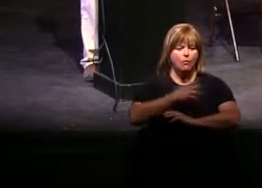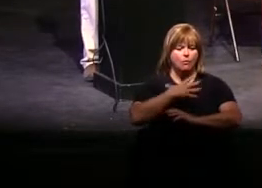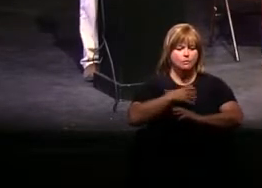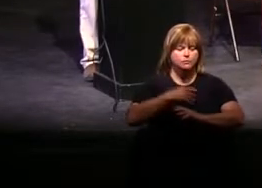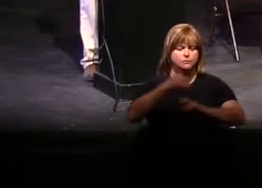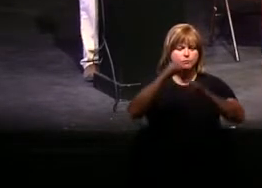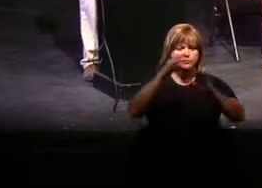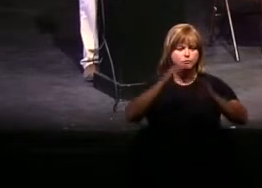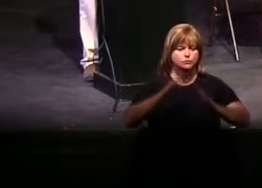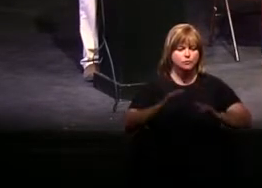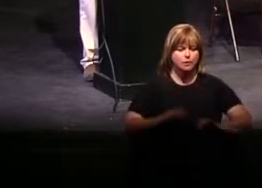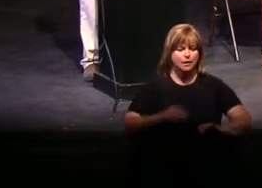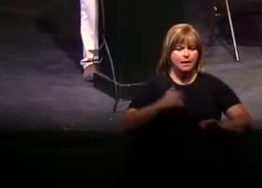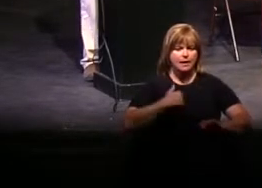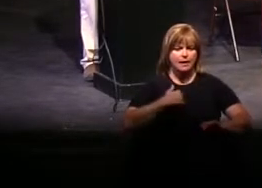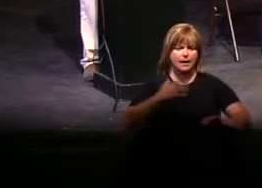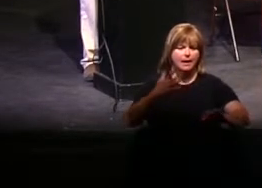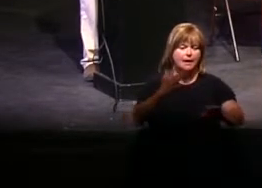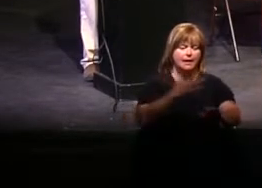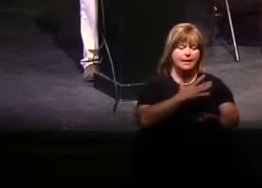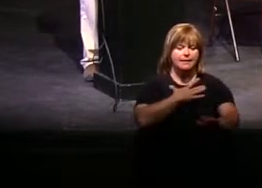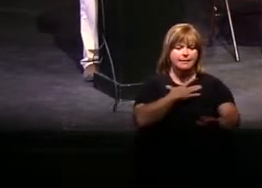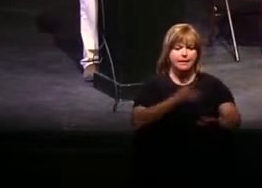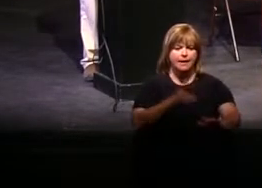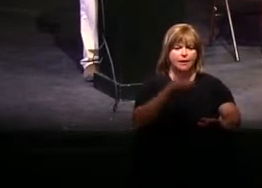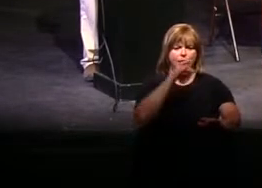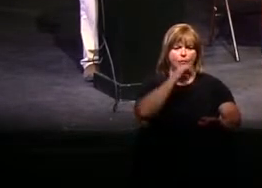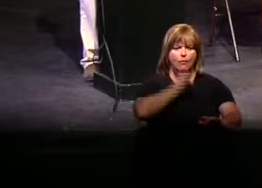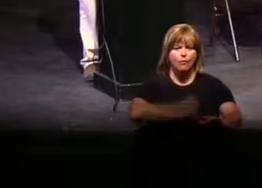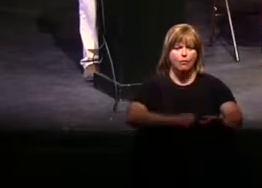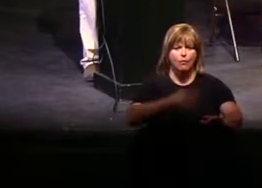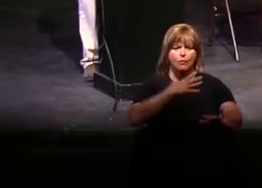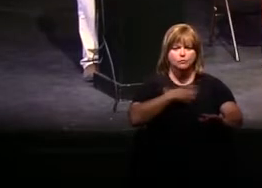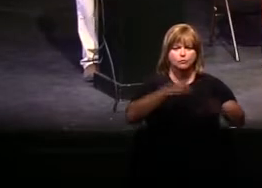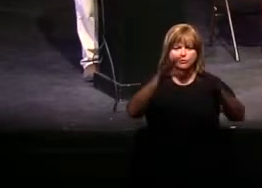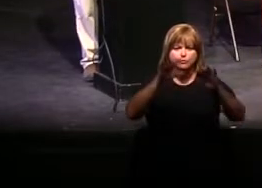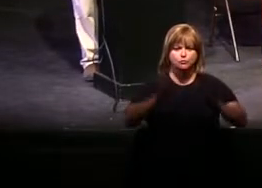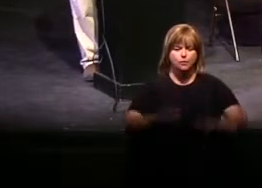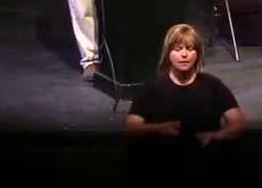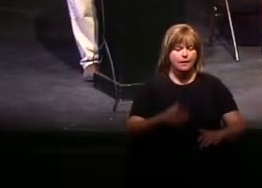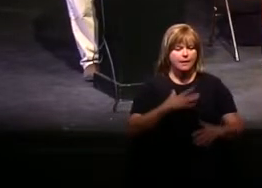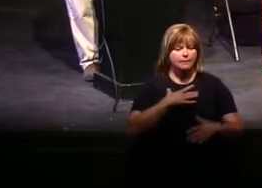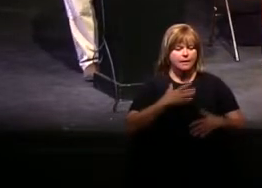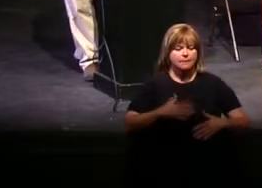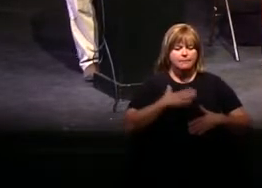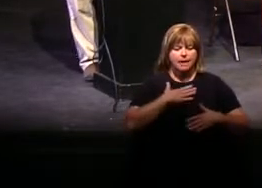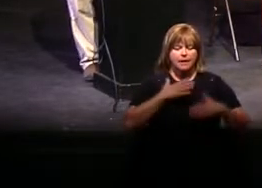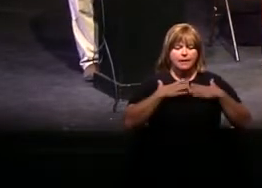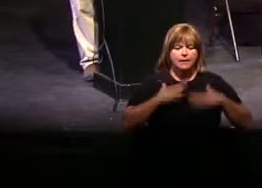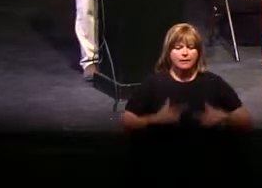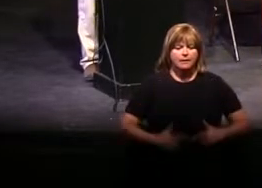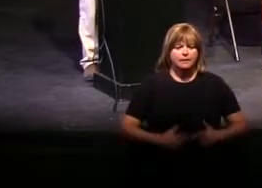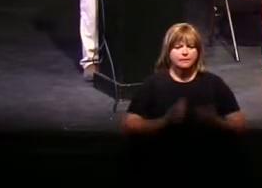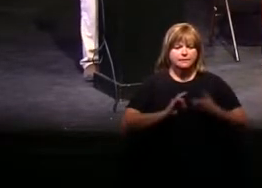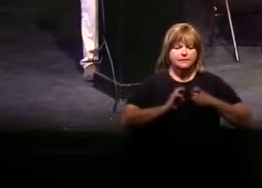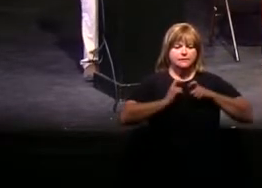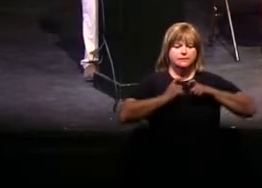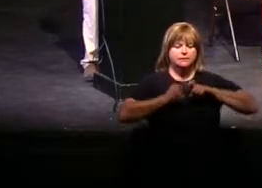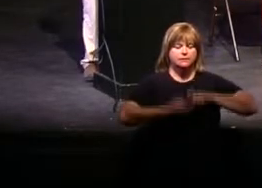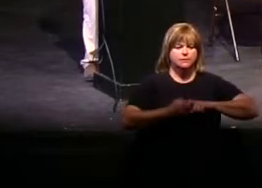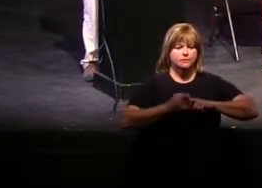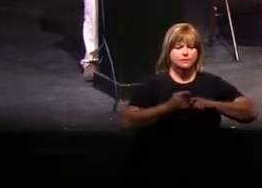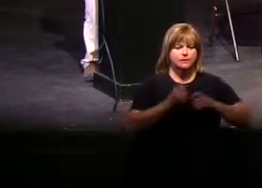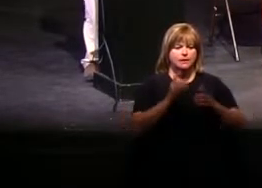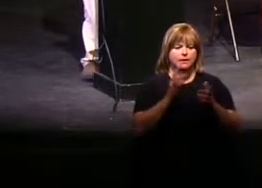I like old snow. I like my lungs and their conversion to the gospel of